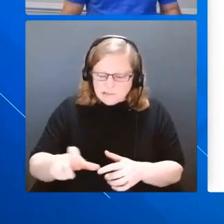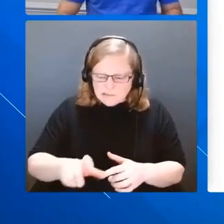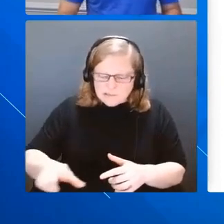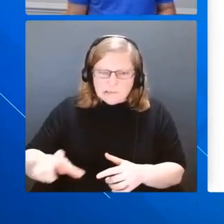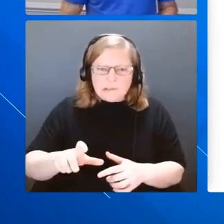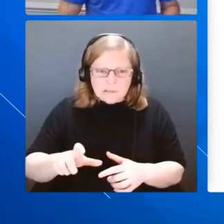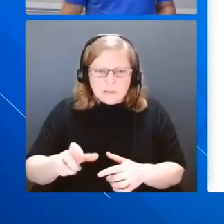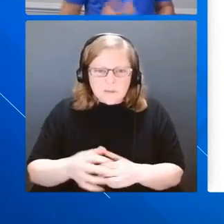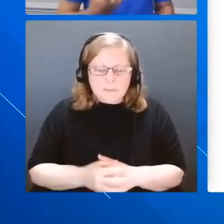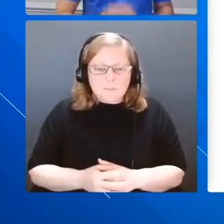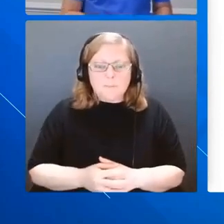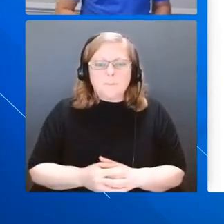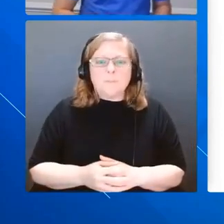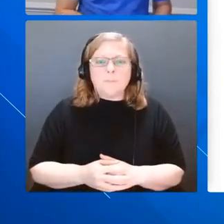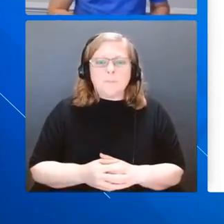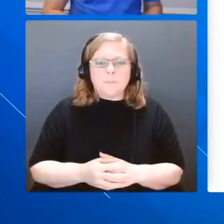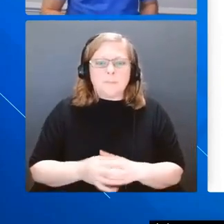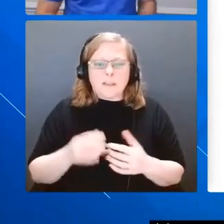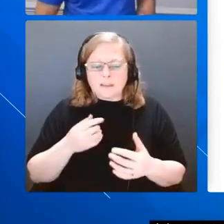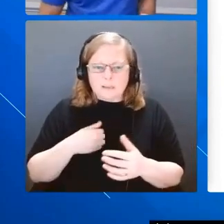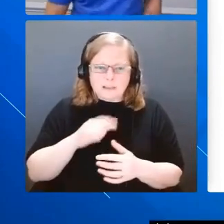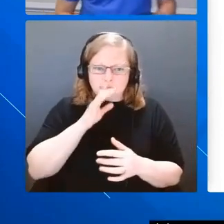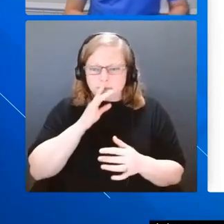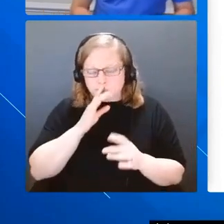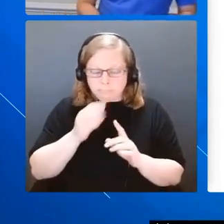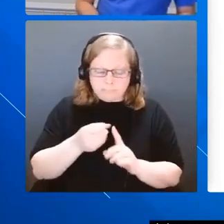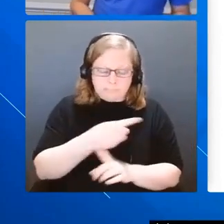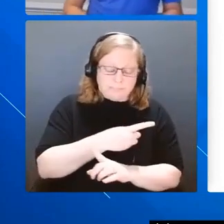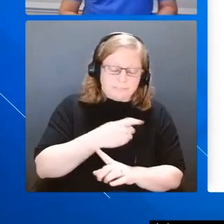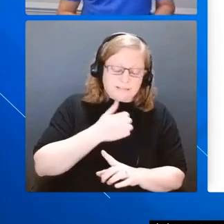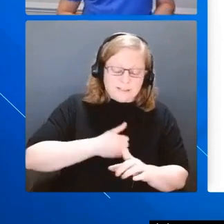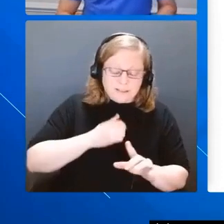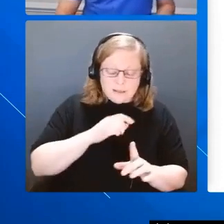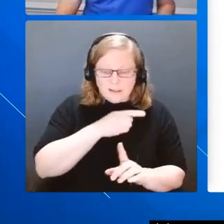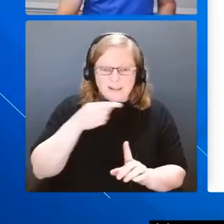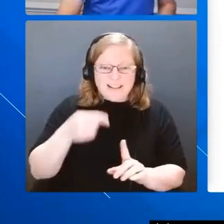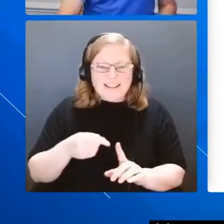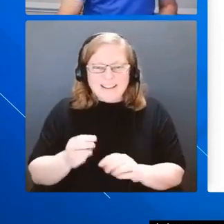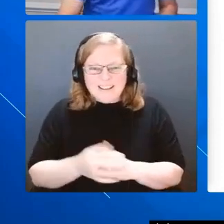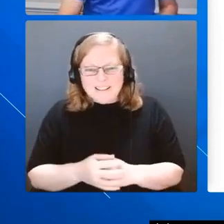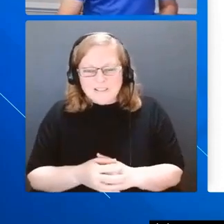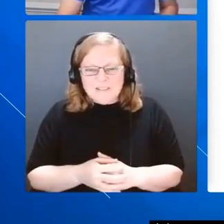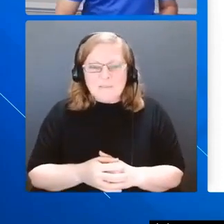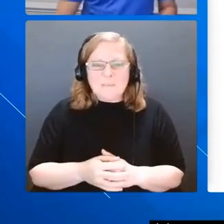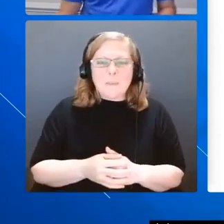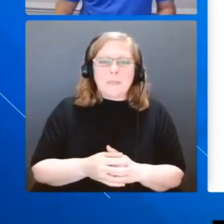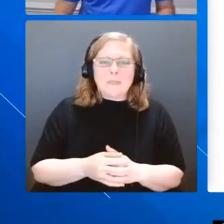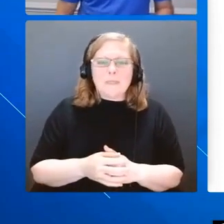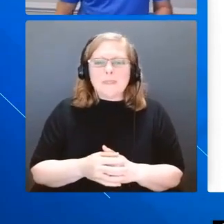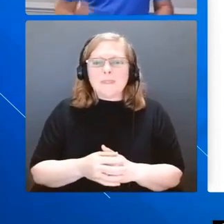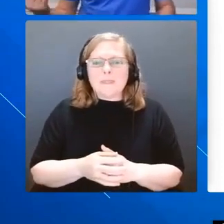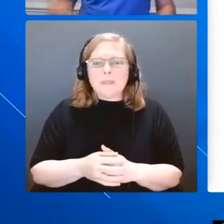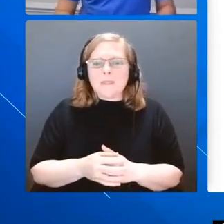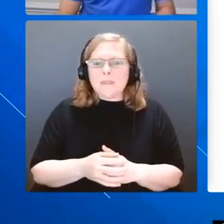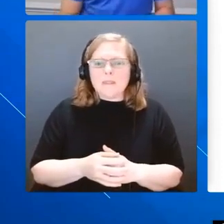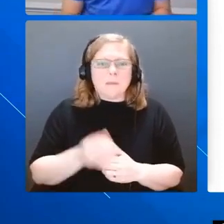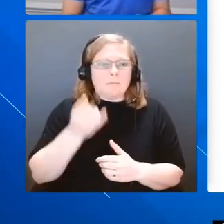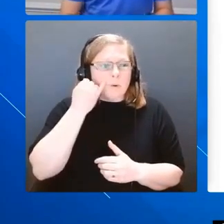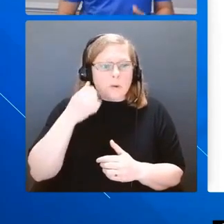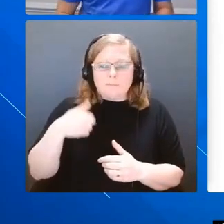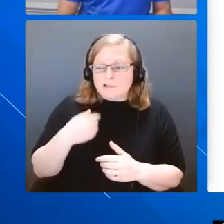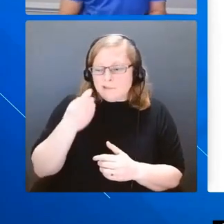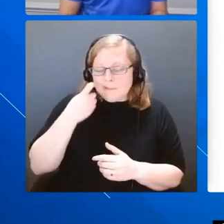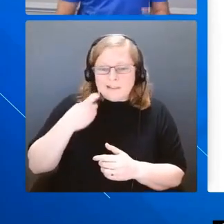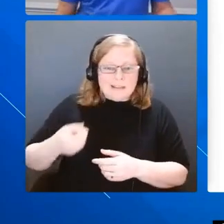control. Thank you. My mouth lacks fine motor control, which can affect mouse use. Or simply, again, go back to the